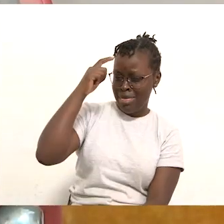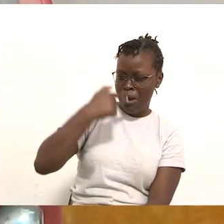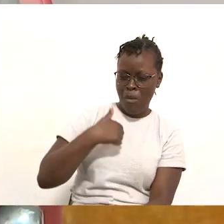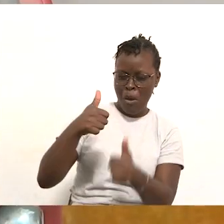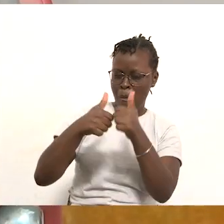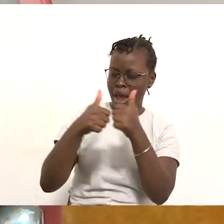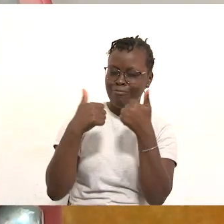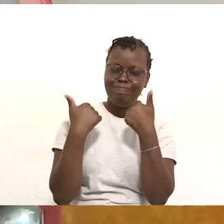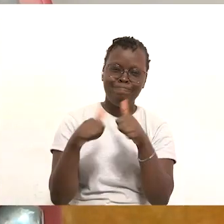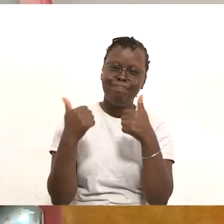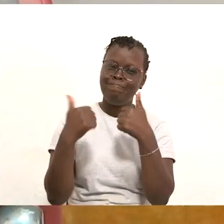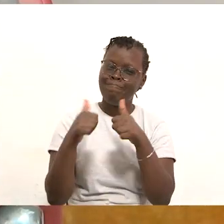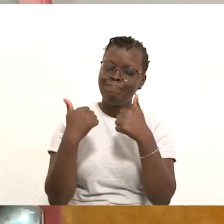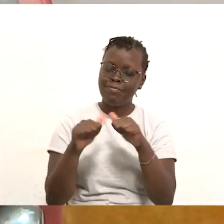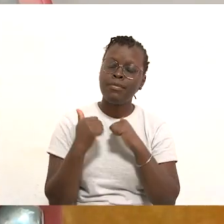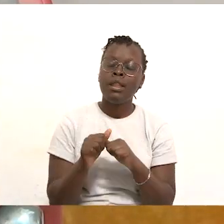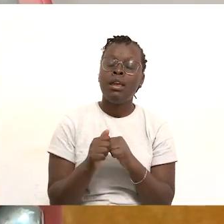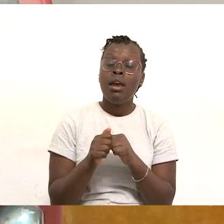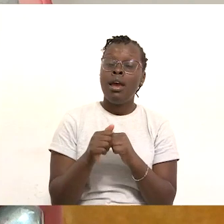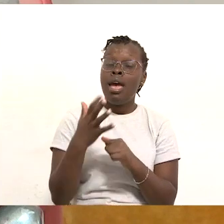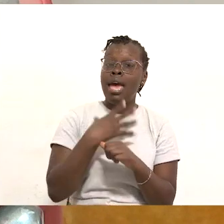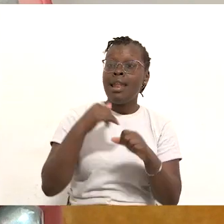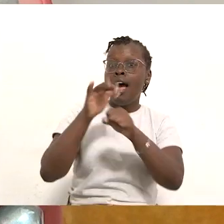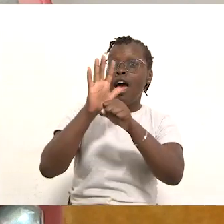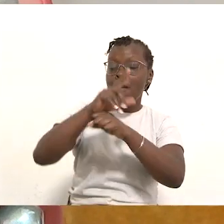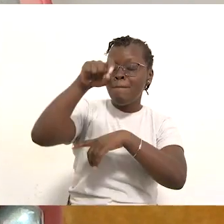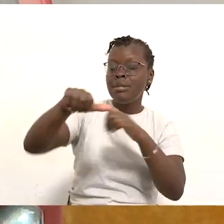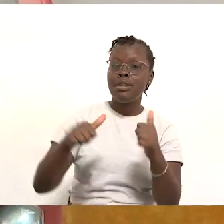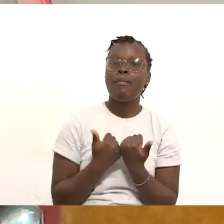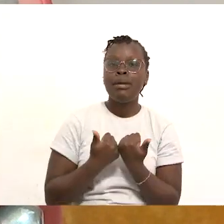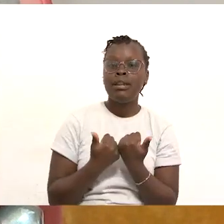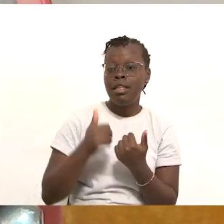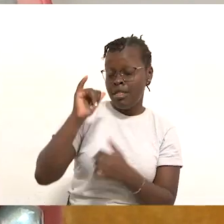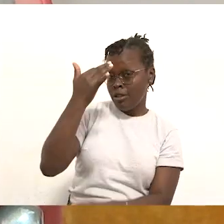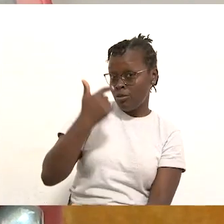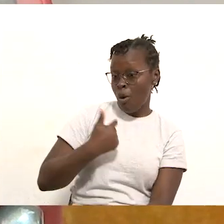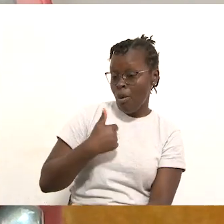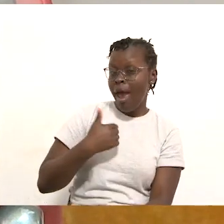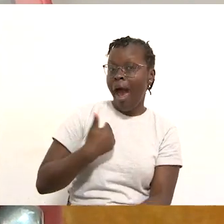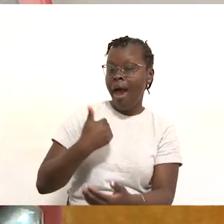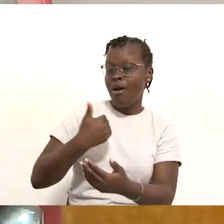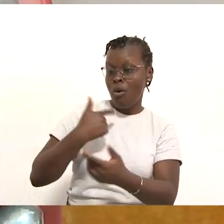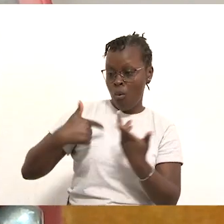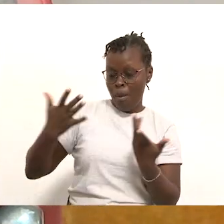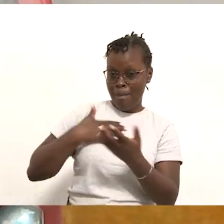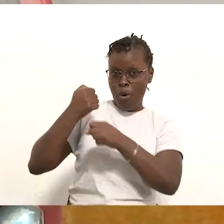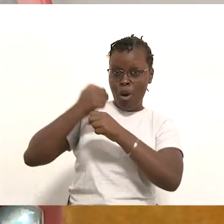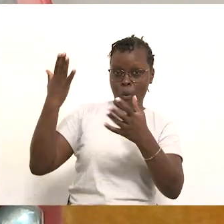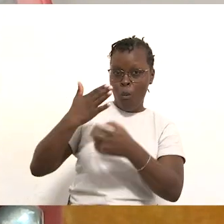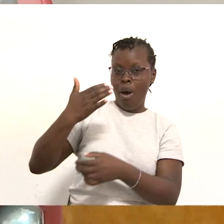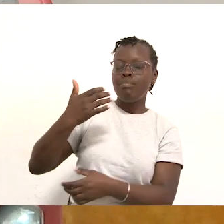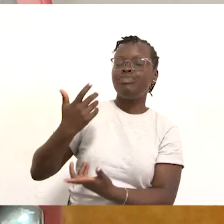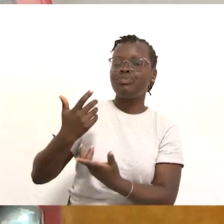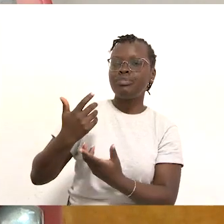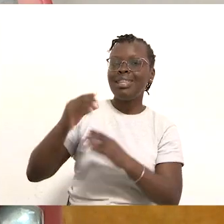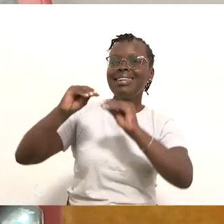well on the tools part, and a lot has to be done. And that's where, for example, we at Mwalimu Connect are trying to give schools